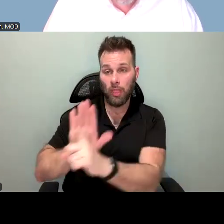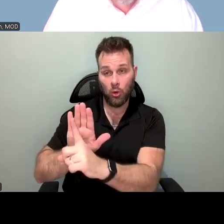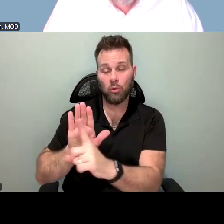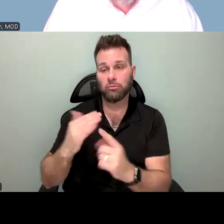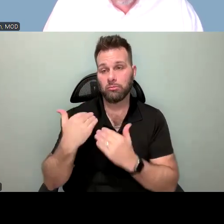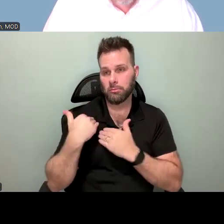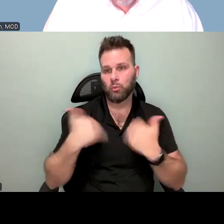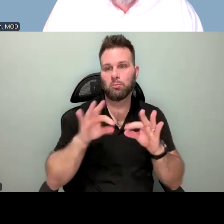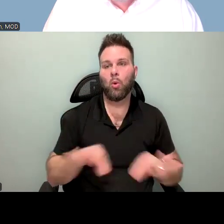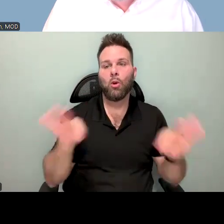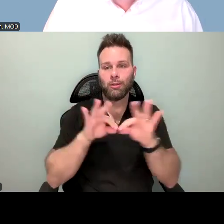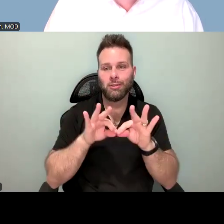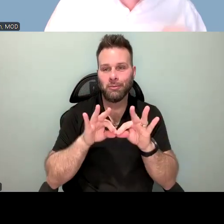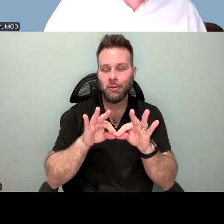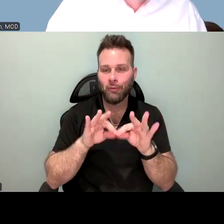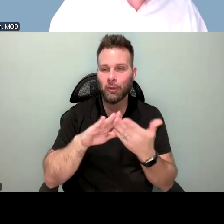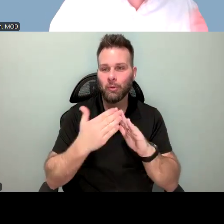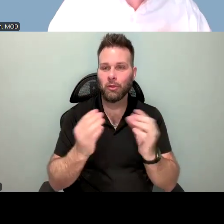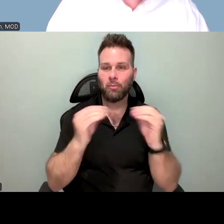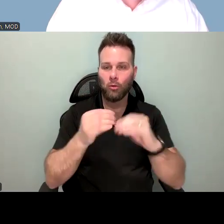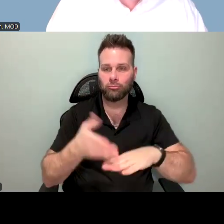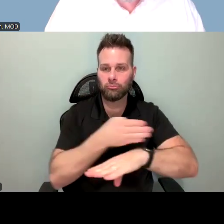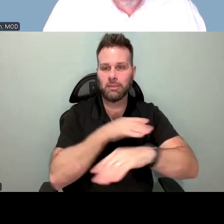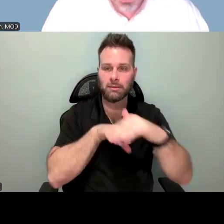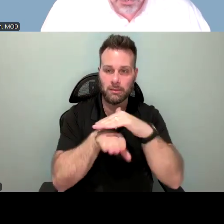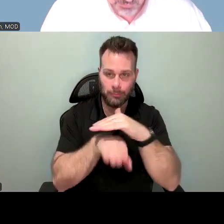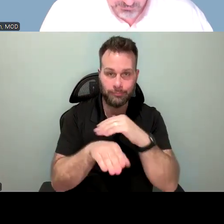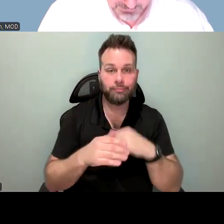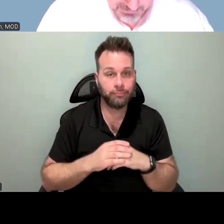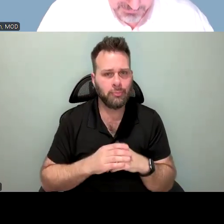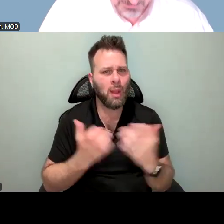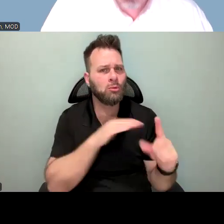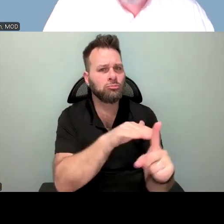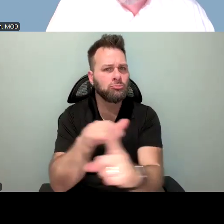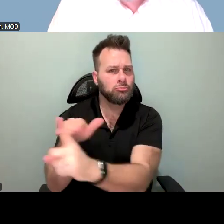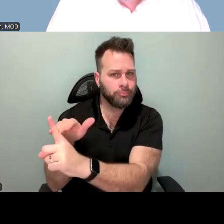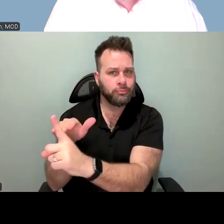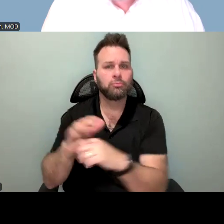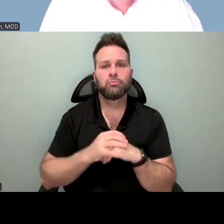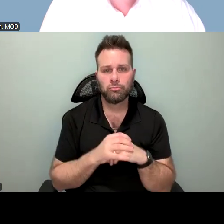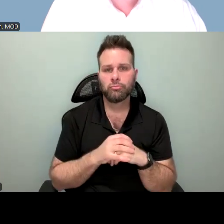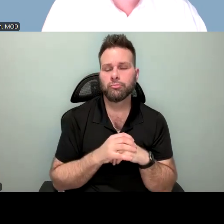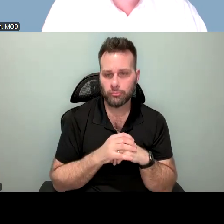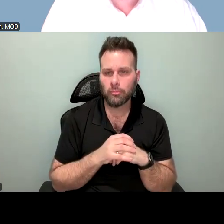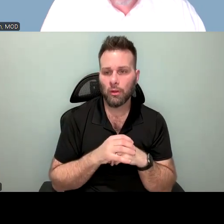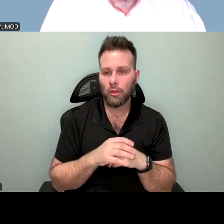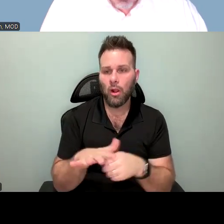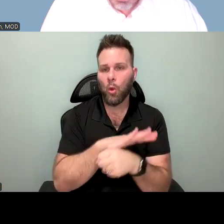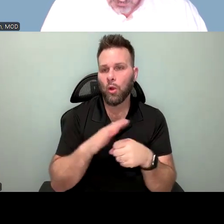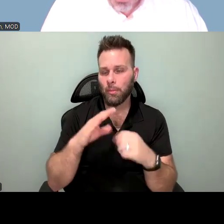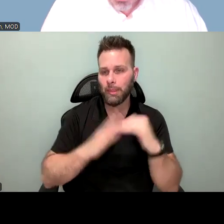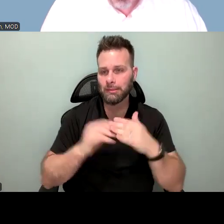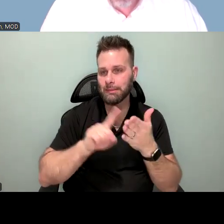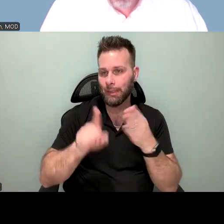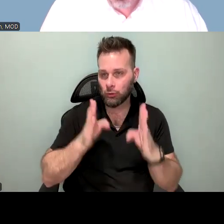communities. I do want to point out, just as a reminder, typically local building inspectors, not typically, but